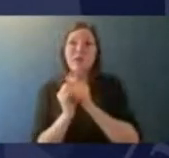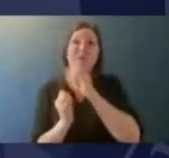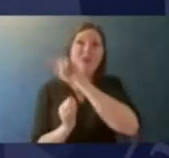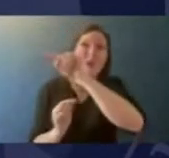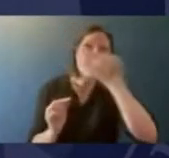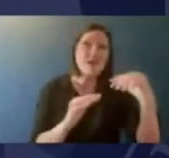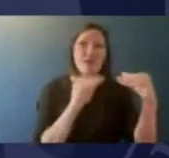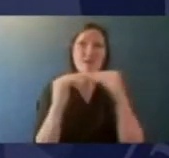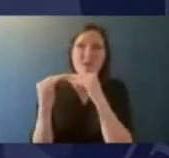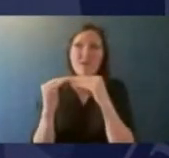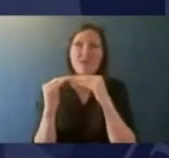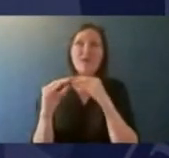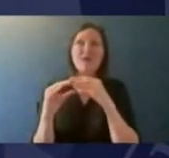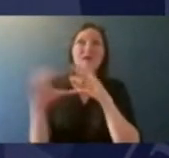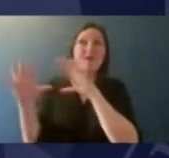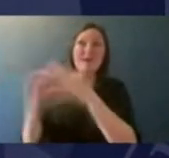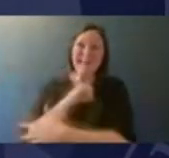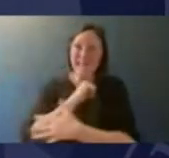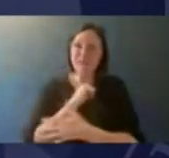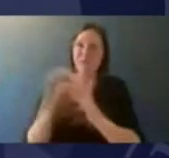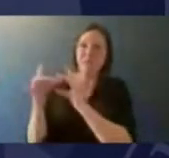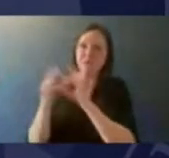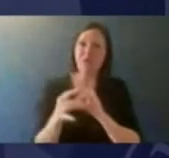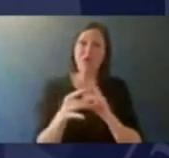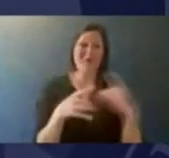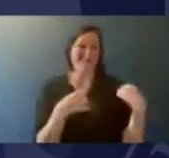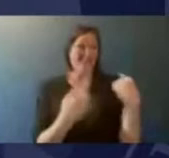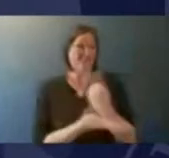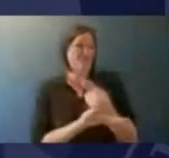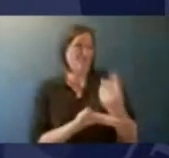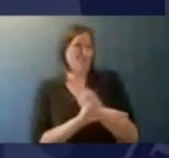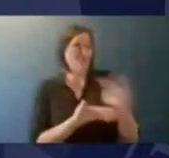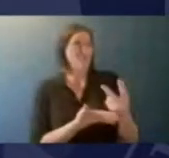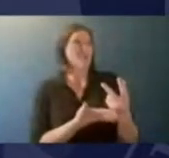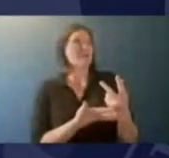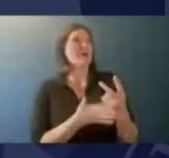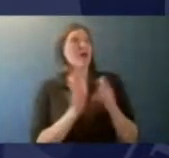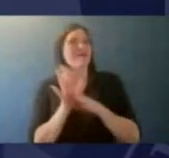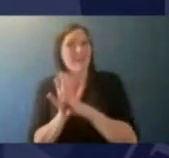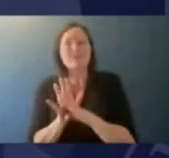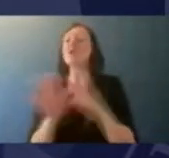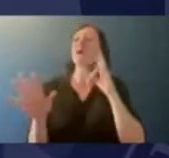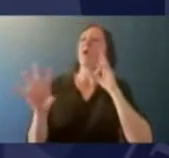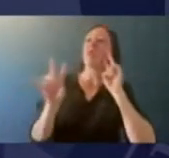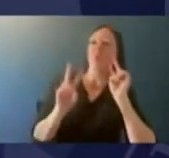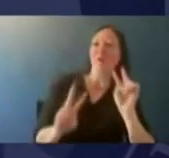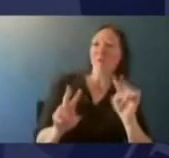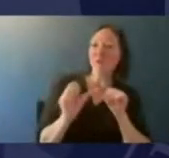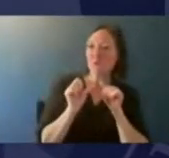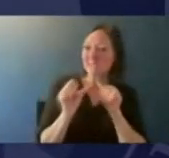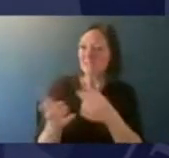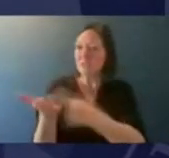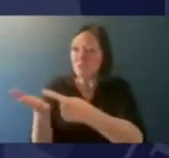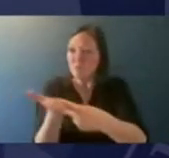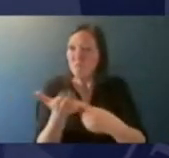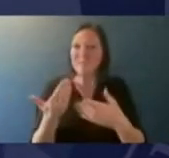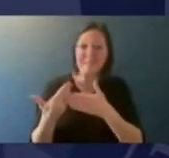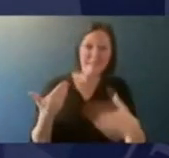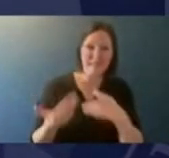over the past few weeks on these developments, and I look forward to continuing that dialogue this